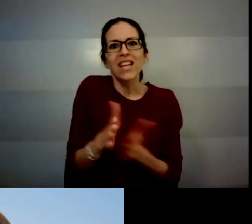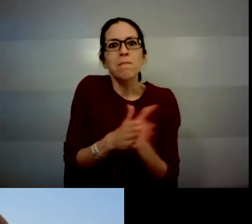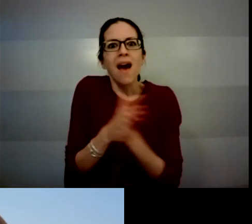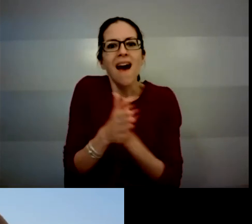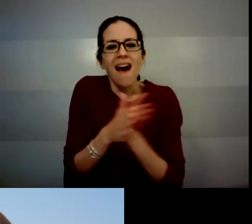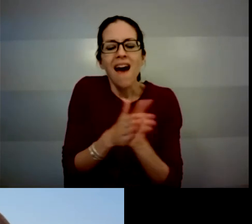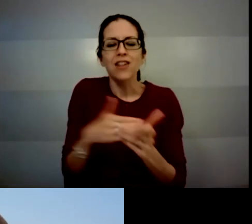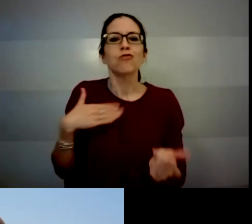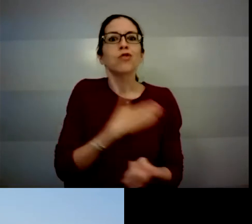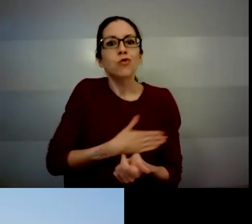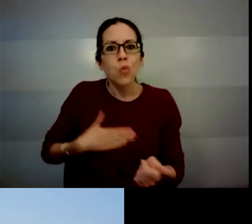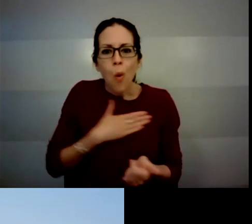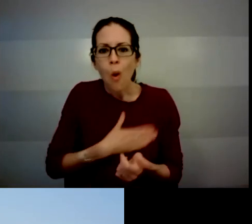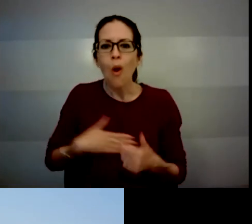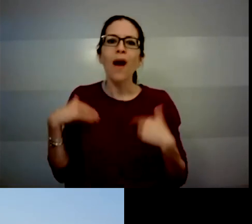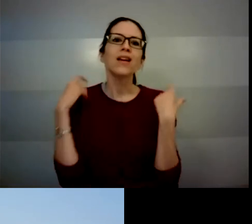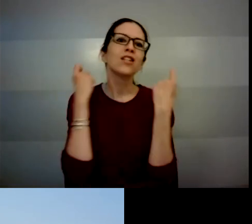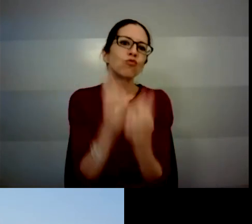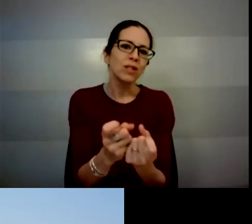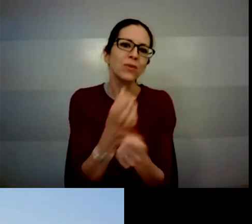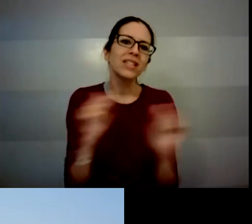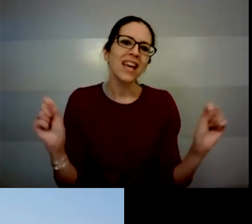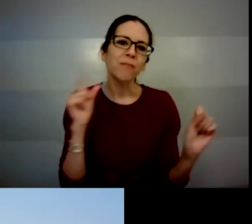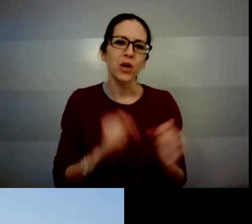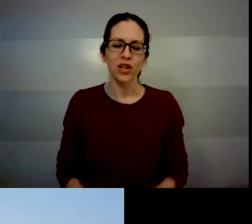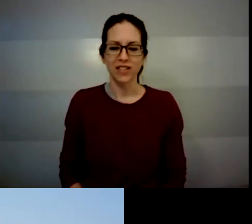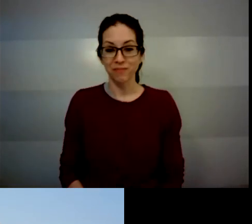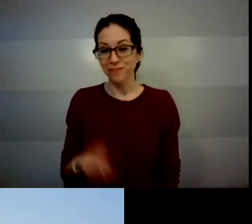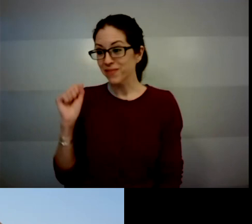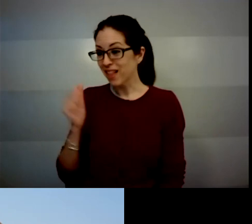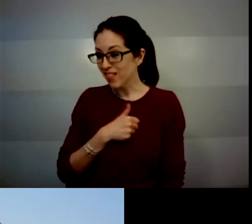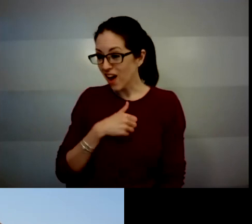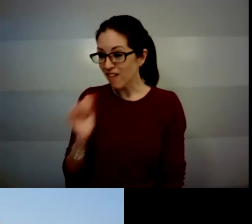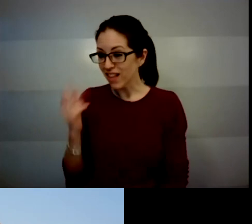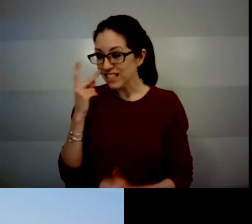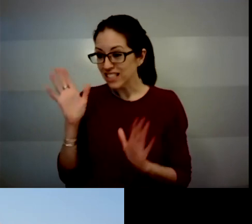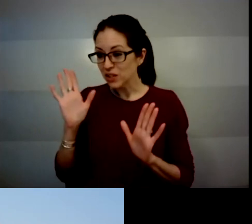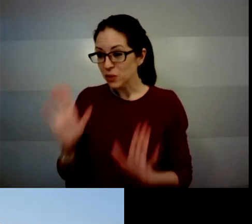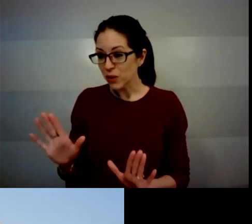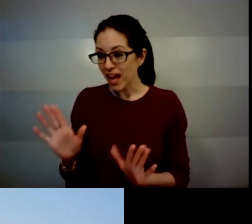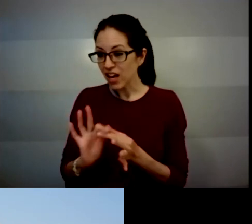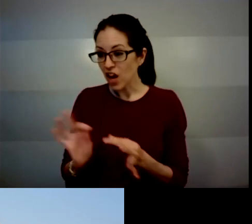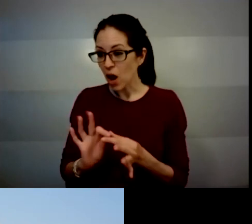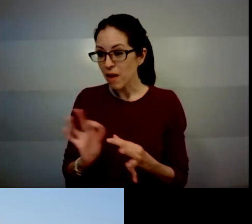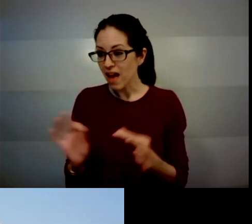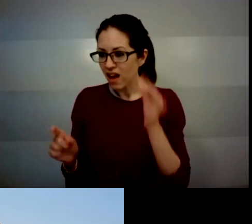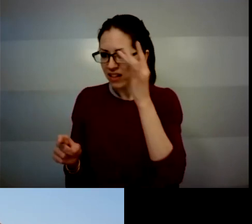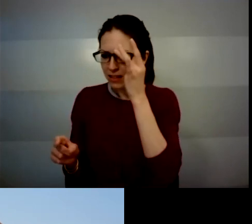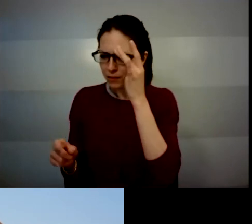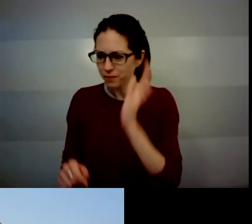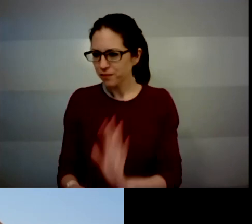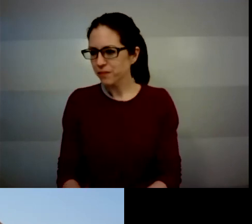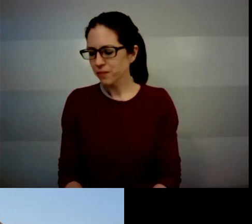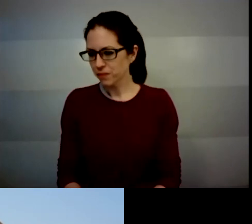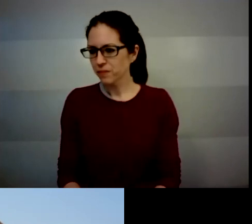to enjoy and can contribute to. I love that. And we have some great comments coming in. Arav's just said that birds are important